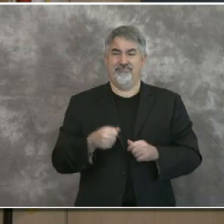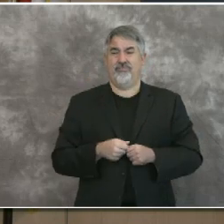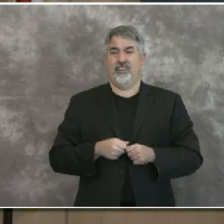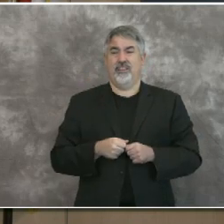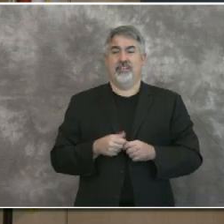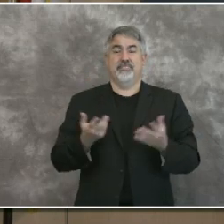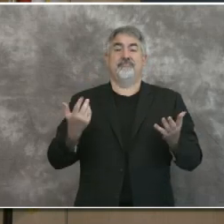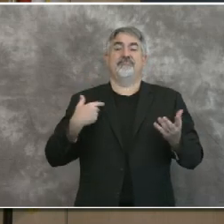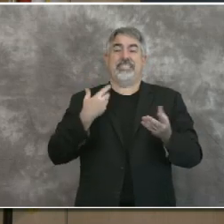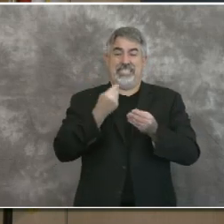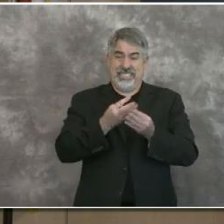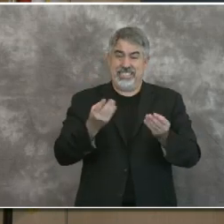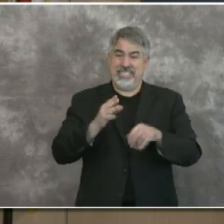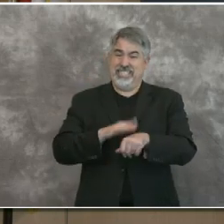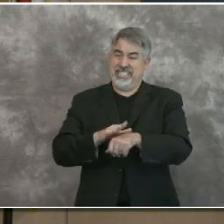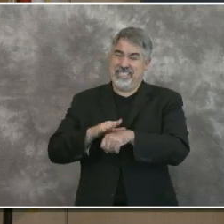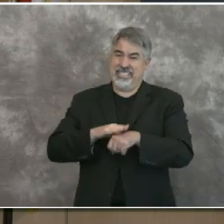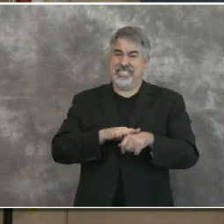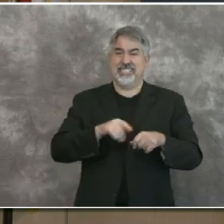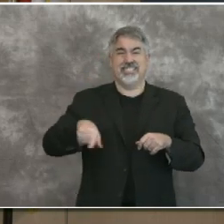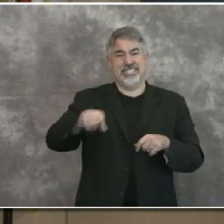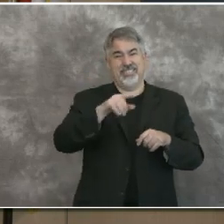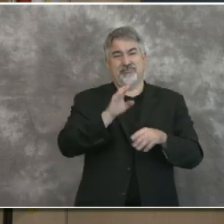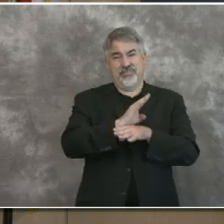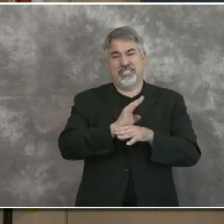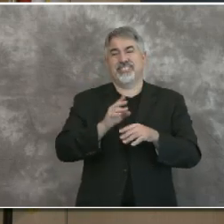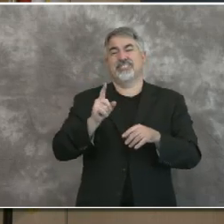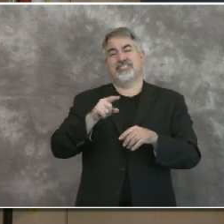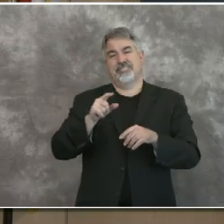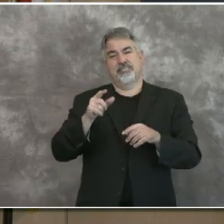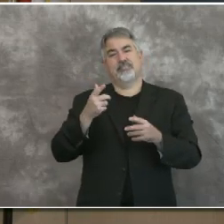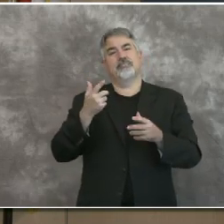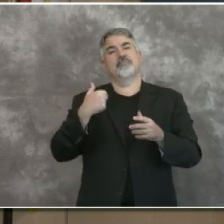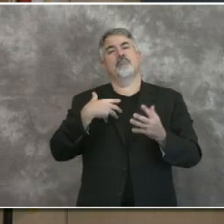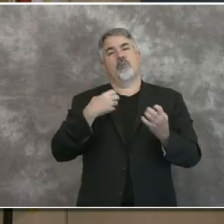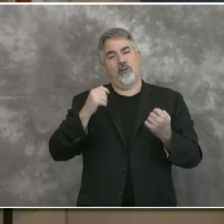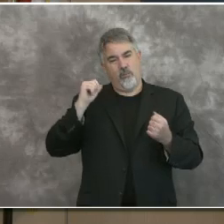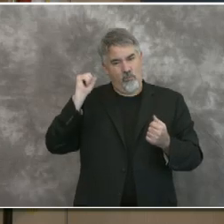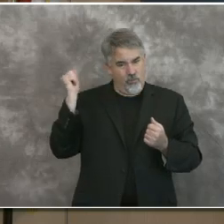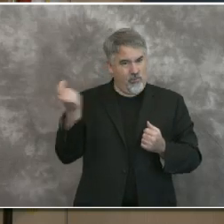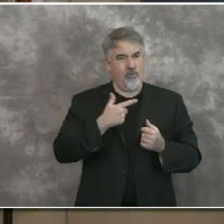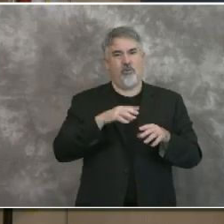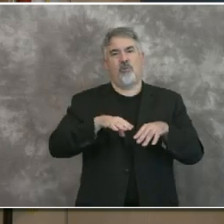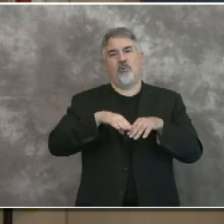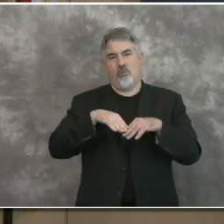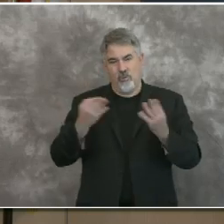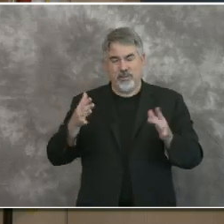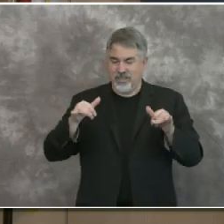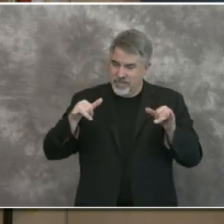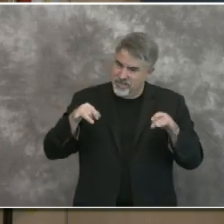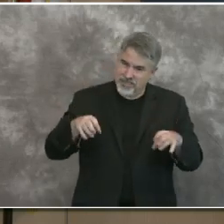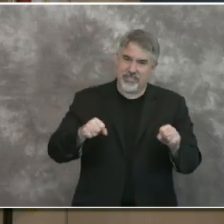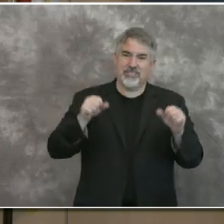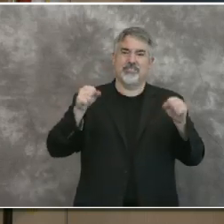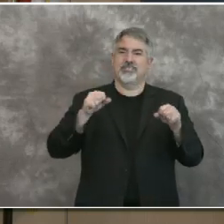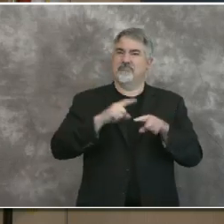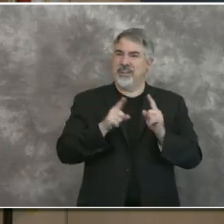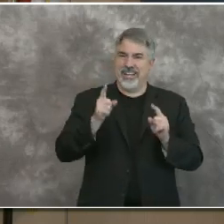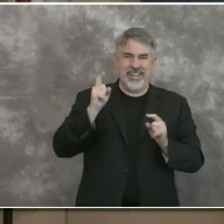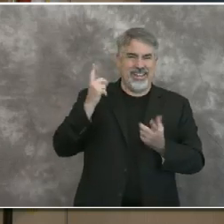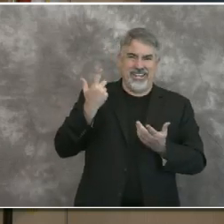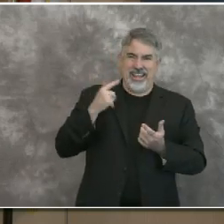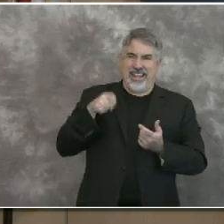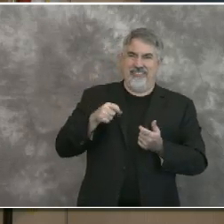companies, those entities, is we want everyone to be up and running as soon as possible. But in order to do that, we have to see